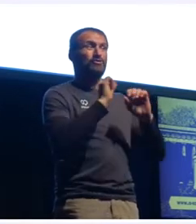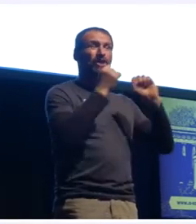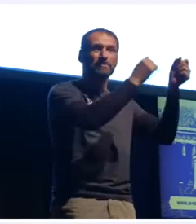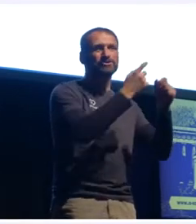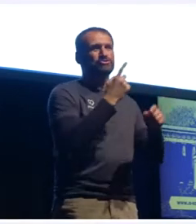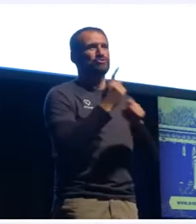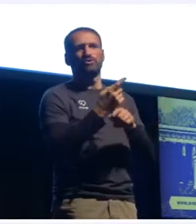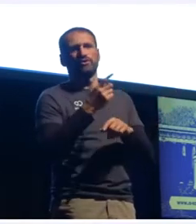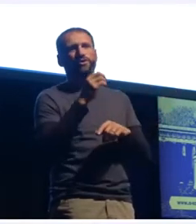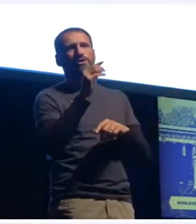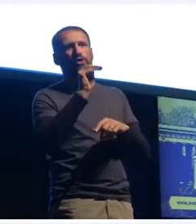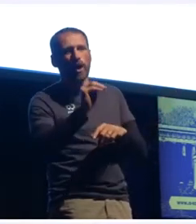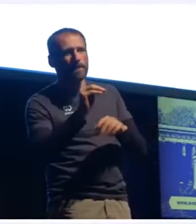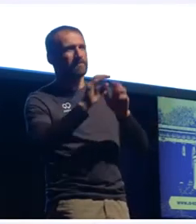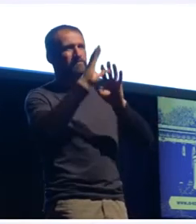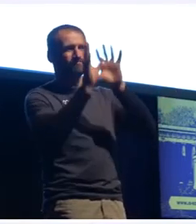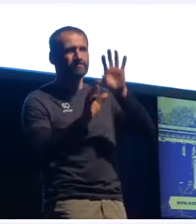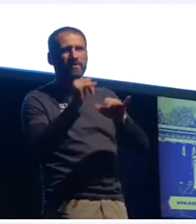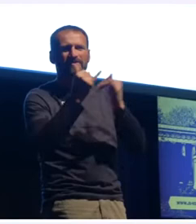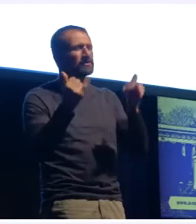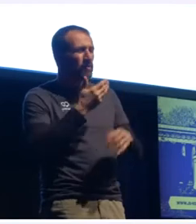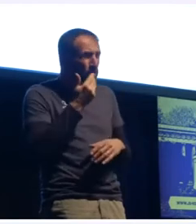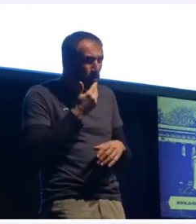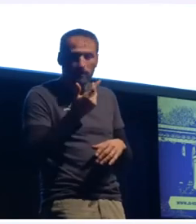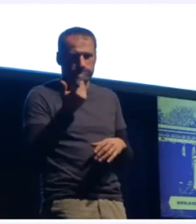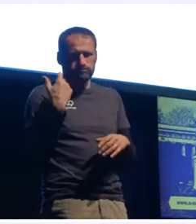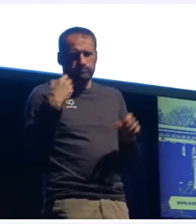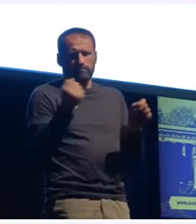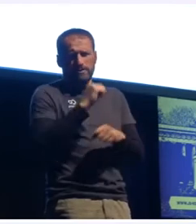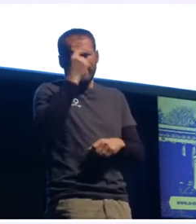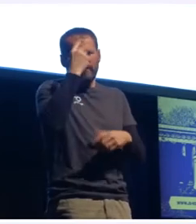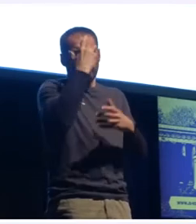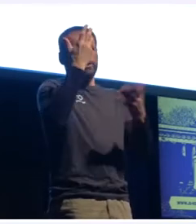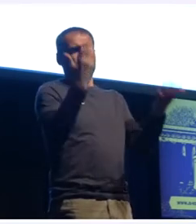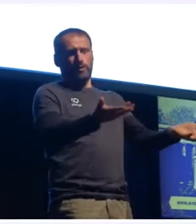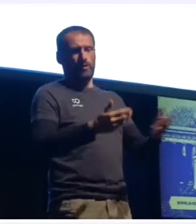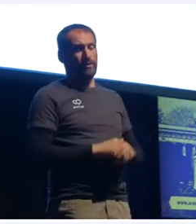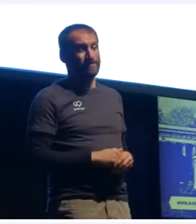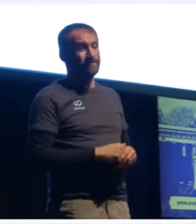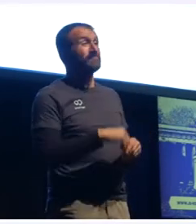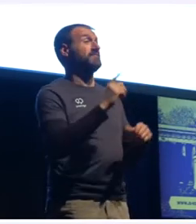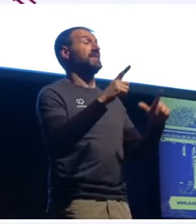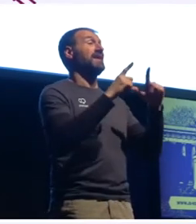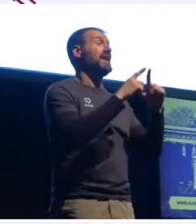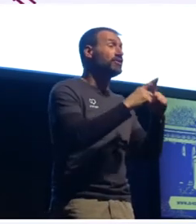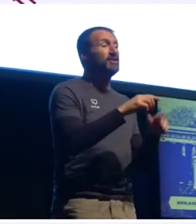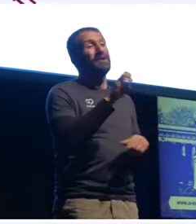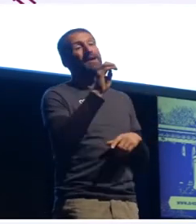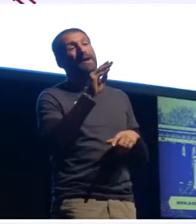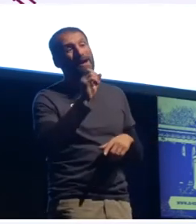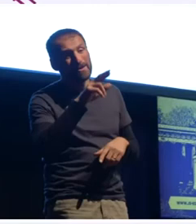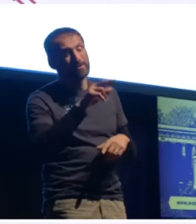5 years later, we got Angular, Ember, and React. These things were built because of these features as well. They took a little